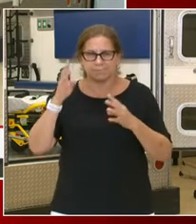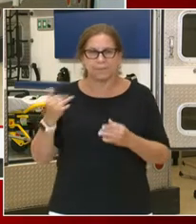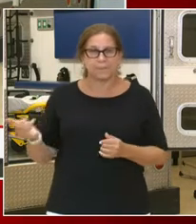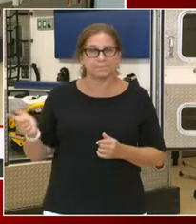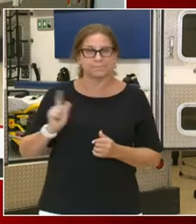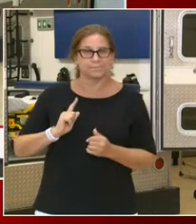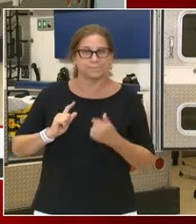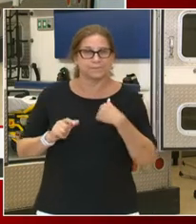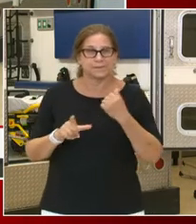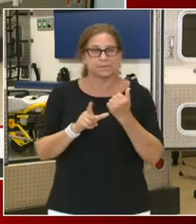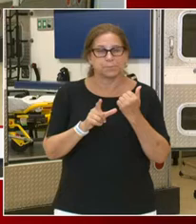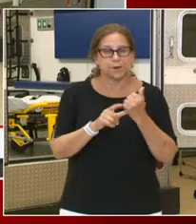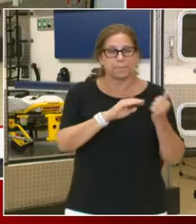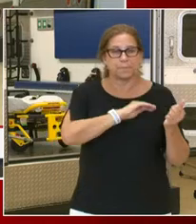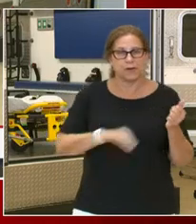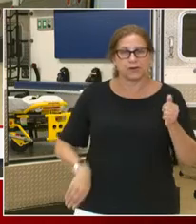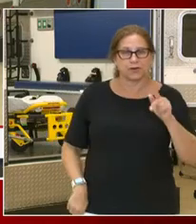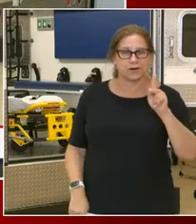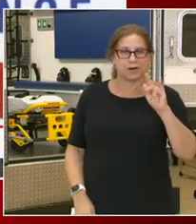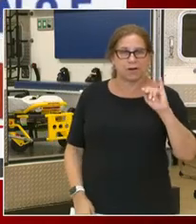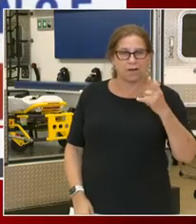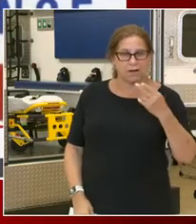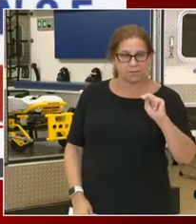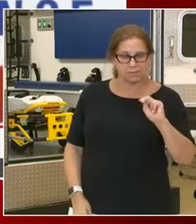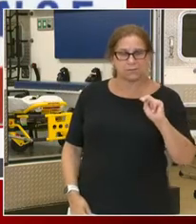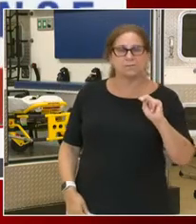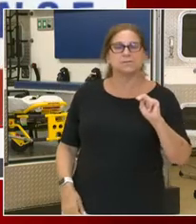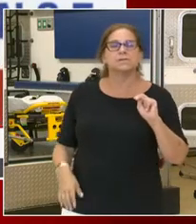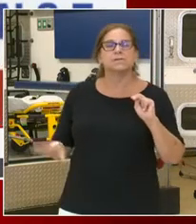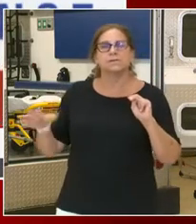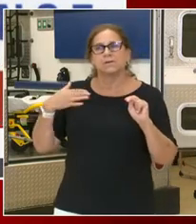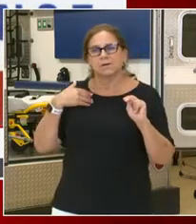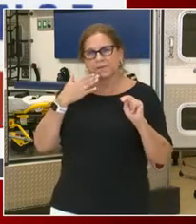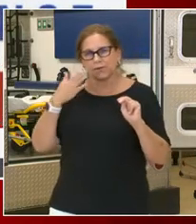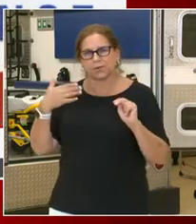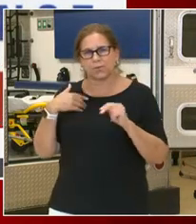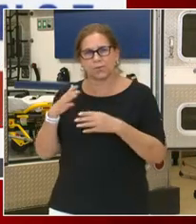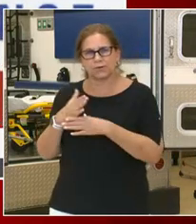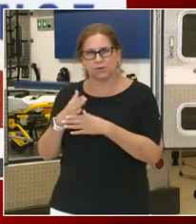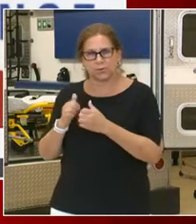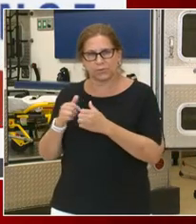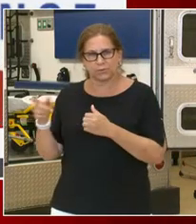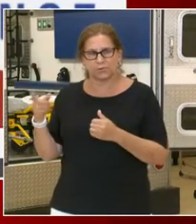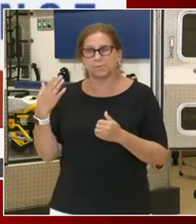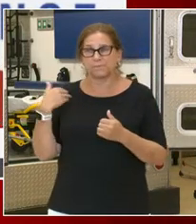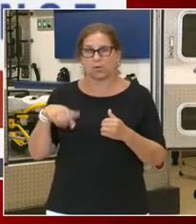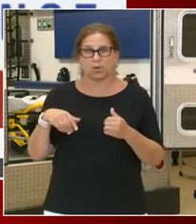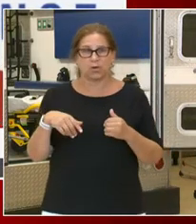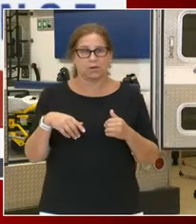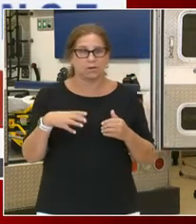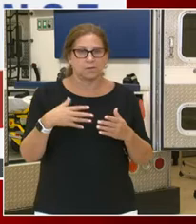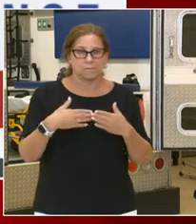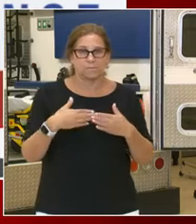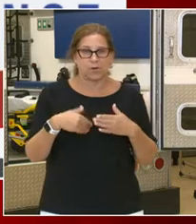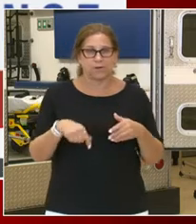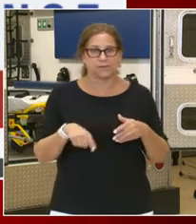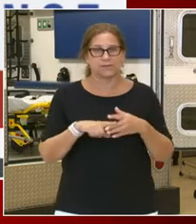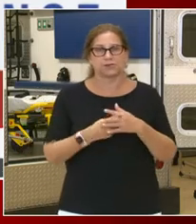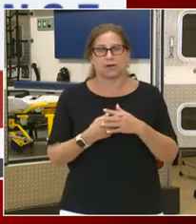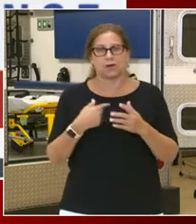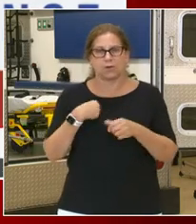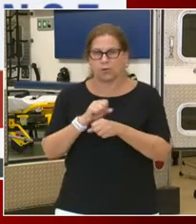here who runs the work in this classroom, who shared with me a moment ago that they've had students coming in here since October. That